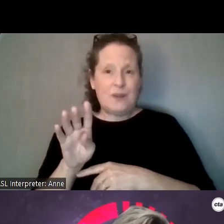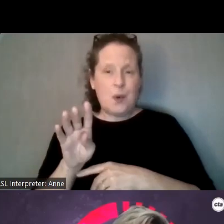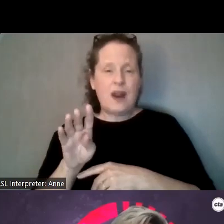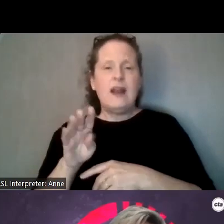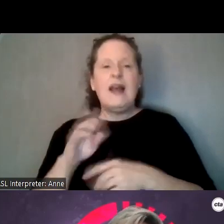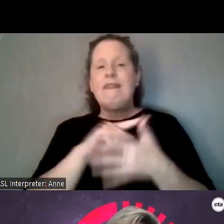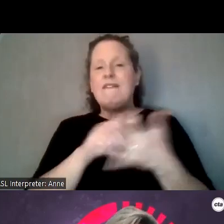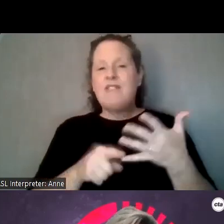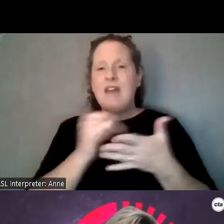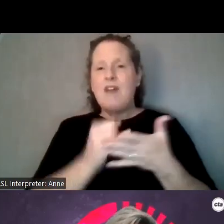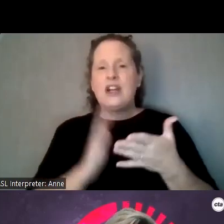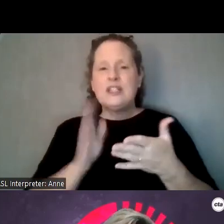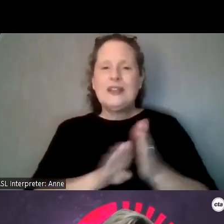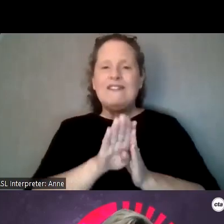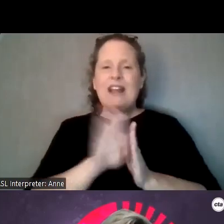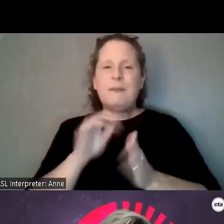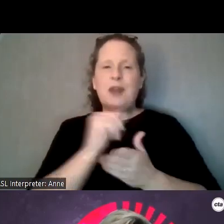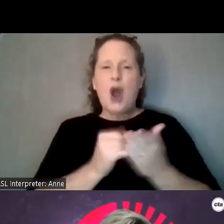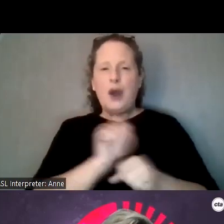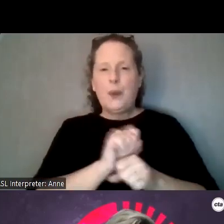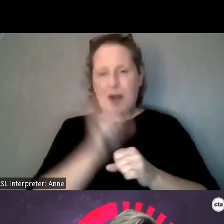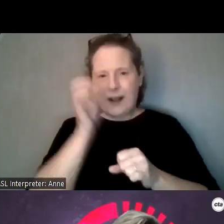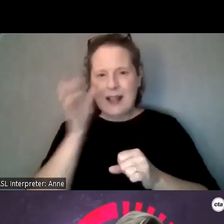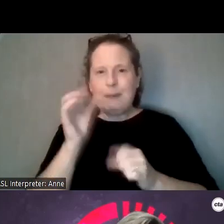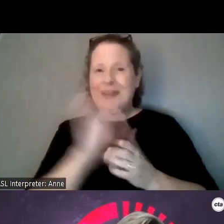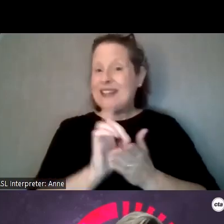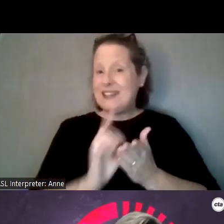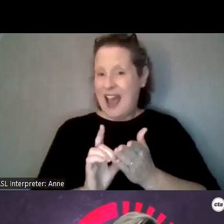5 artists will develop their artwork concepts and designs.